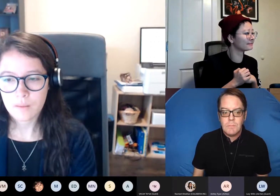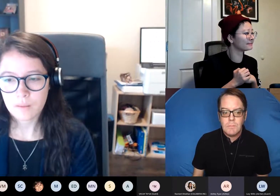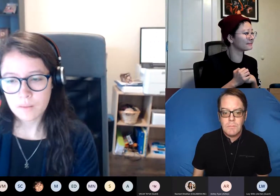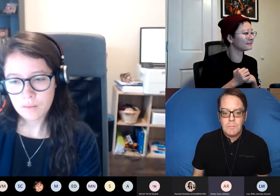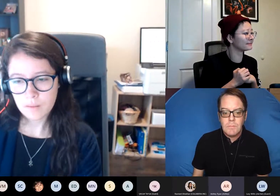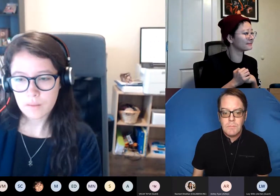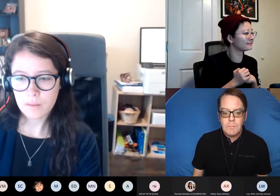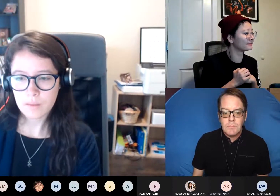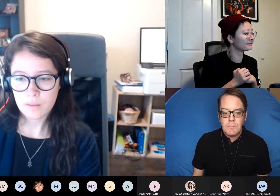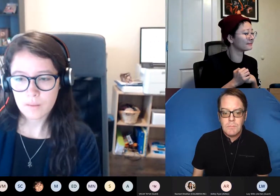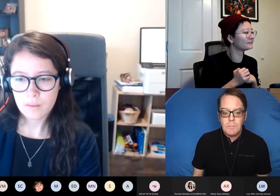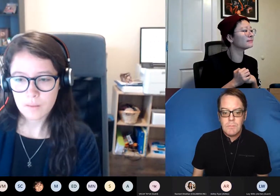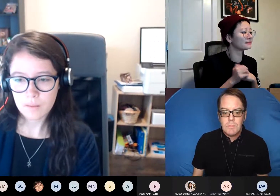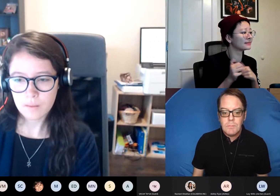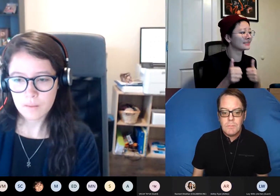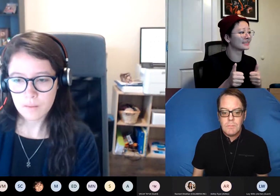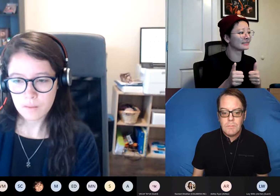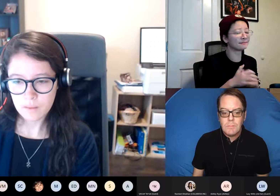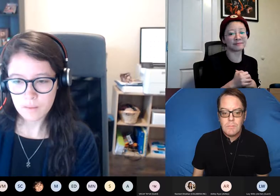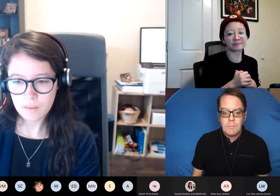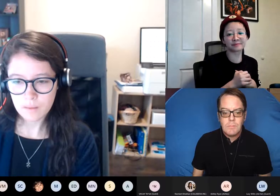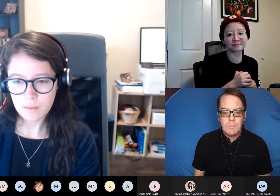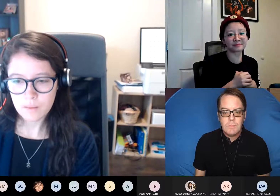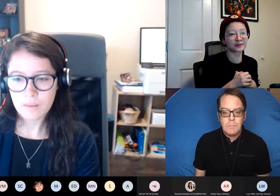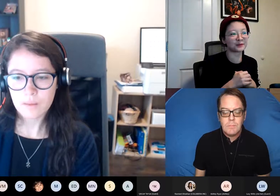you normally do.